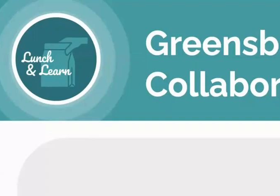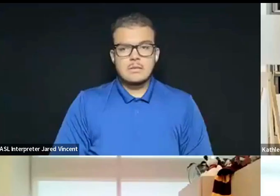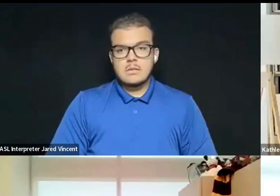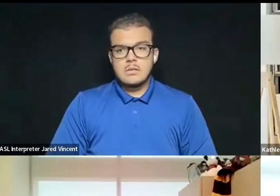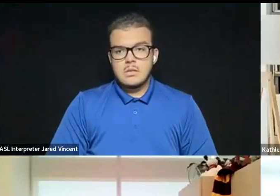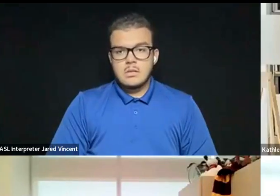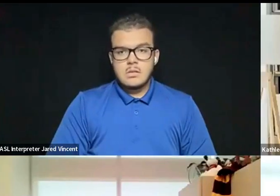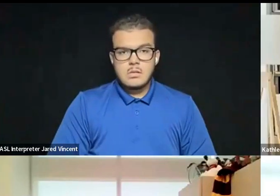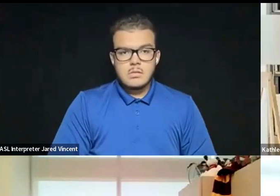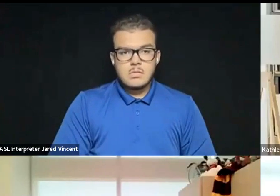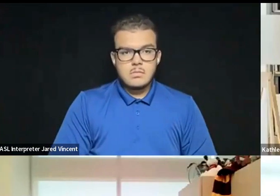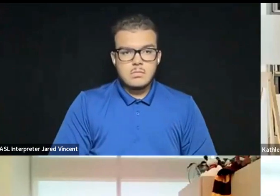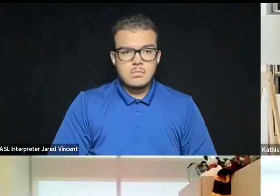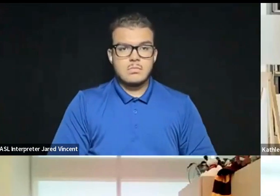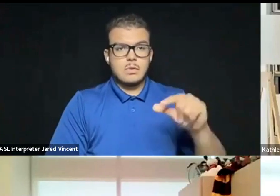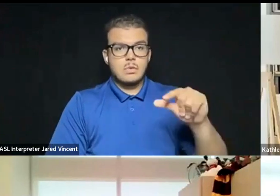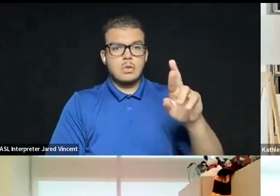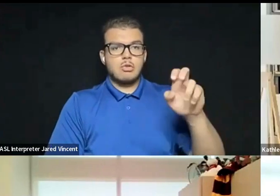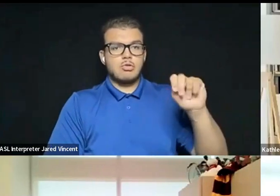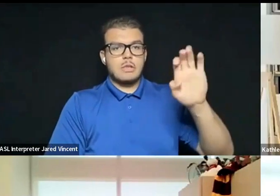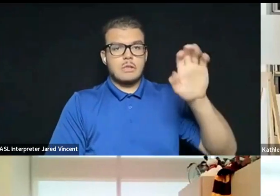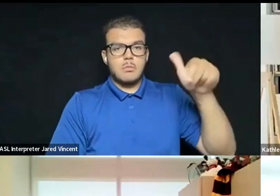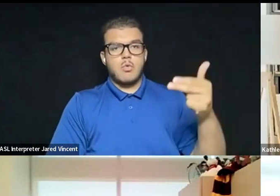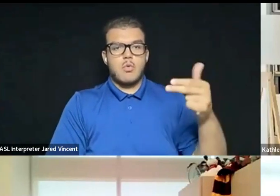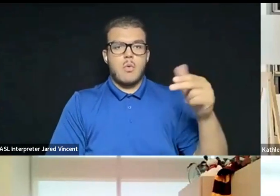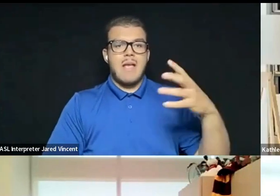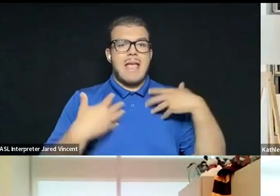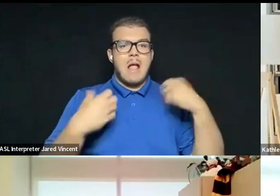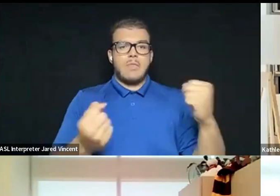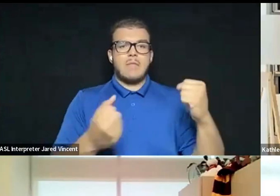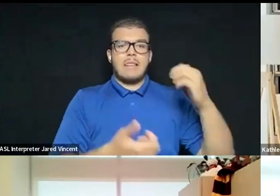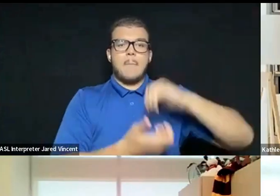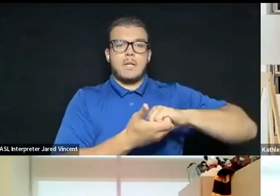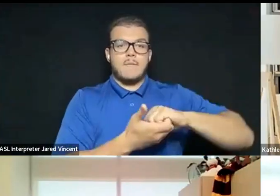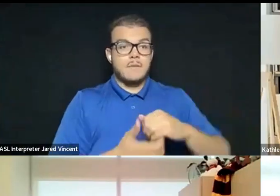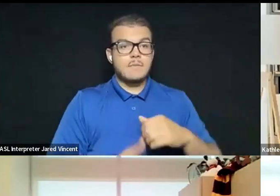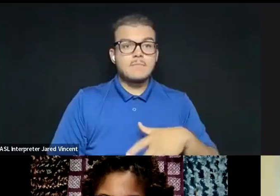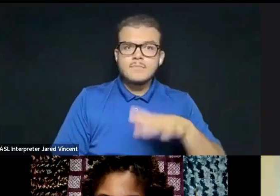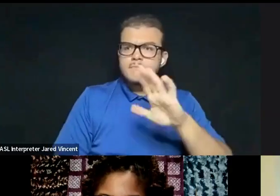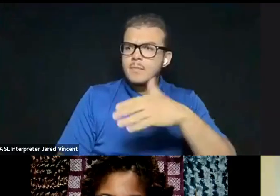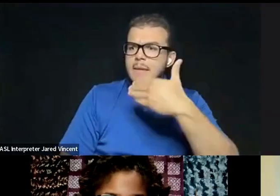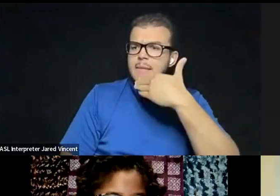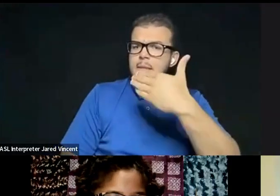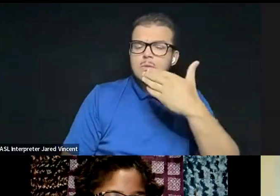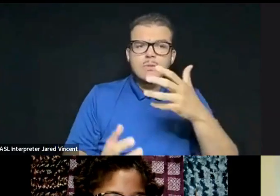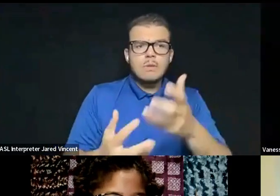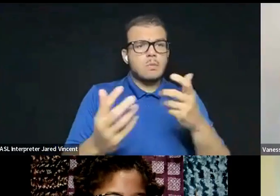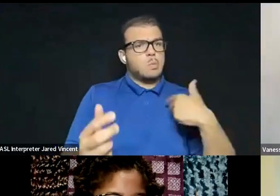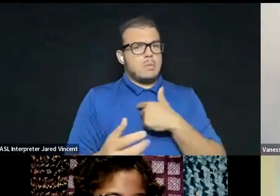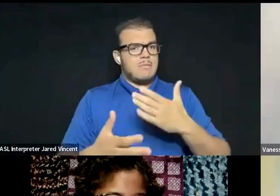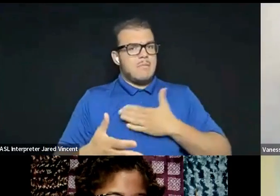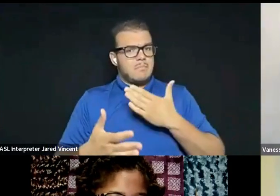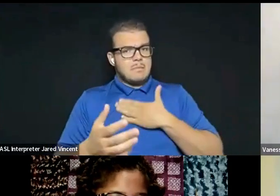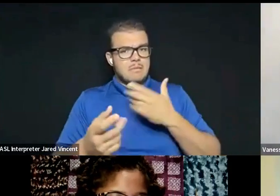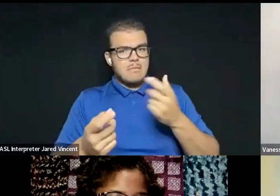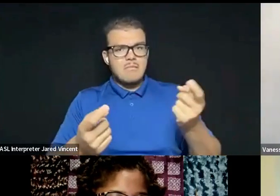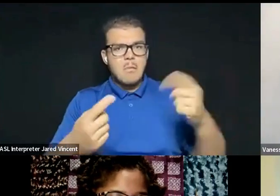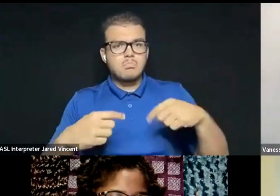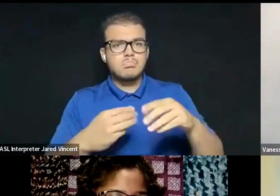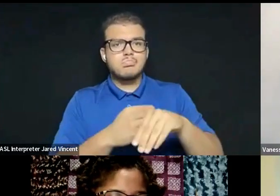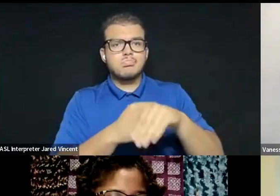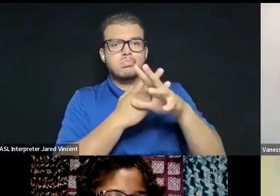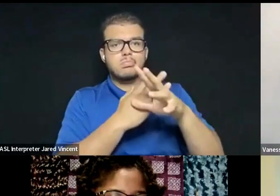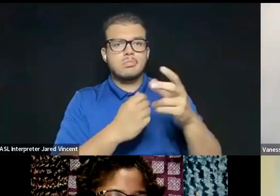from the Greensboro Health Collaborative. Yes, thank you so much. We're glad to be here. And I was going to get